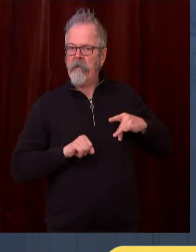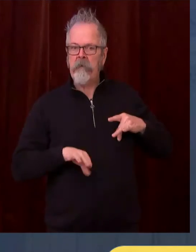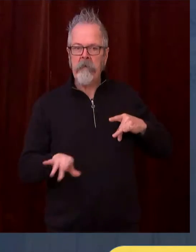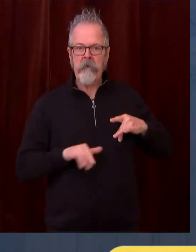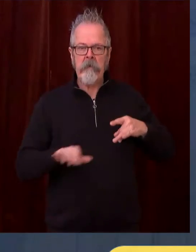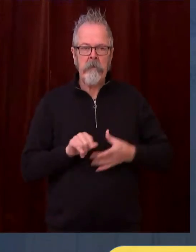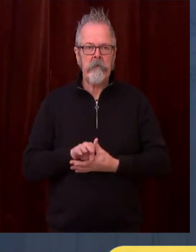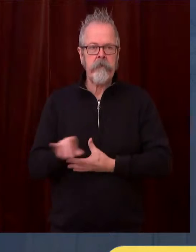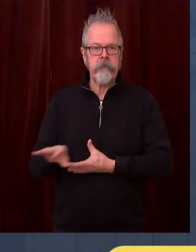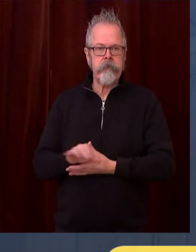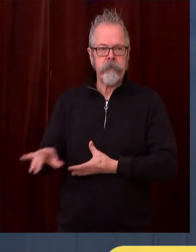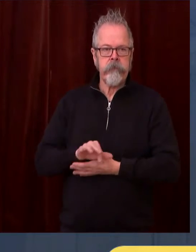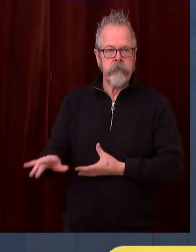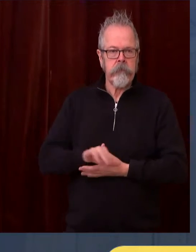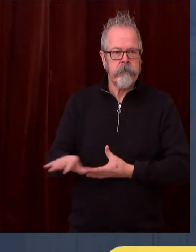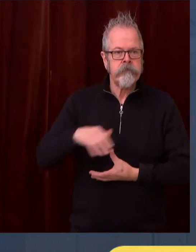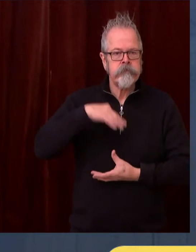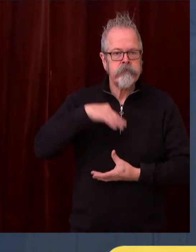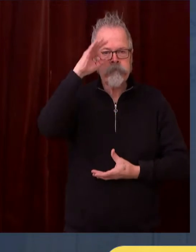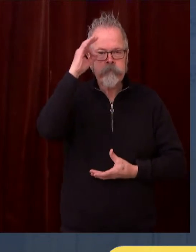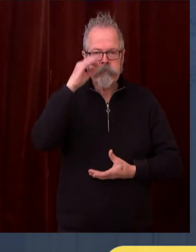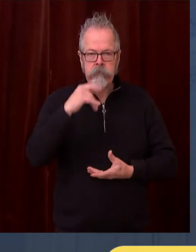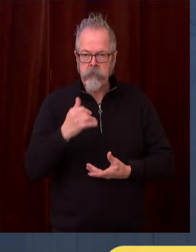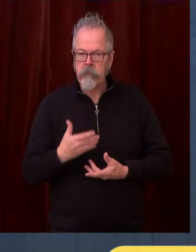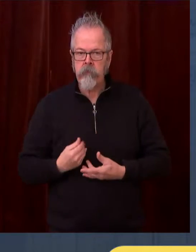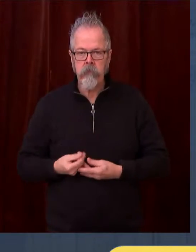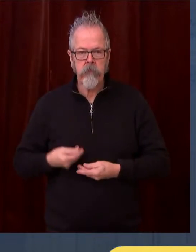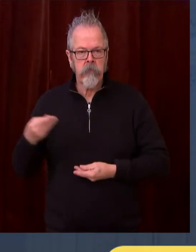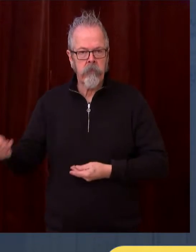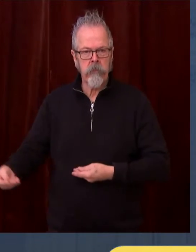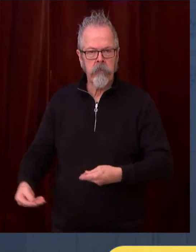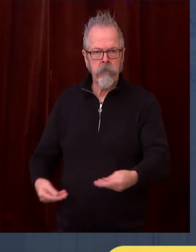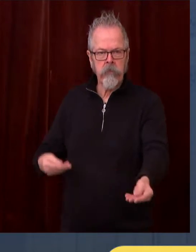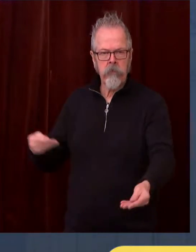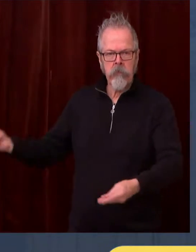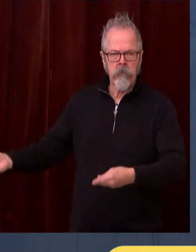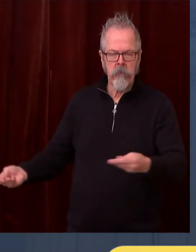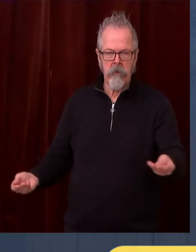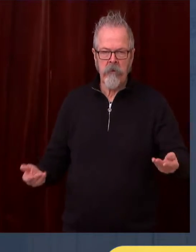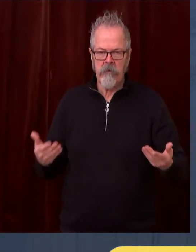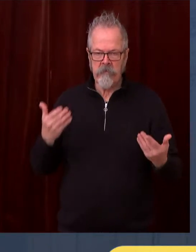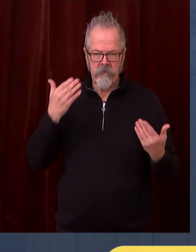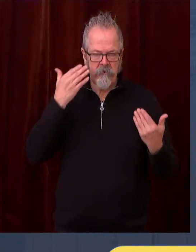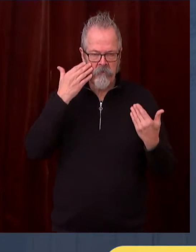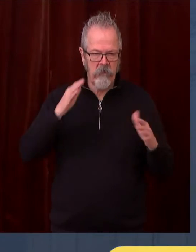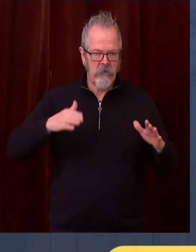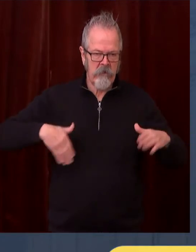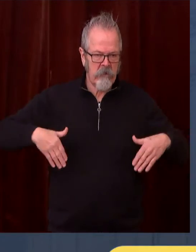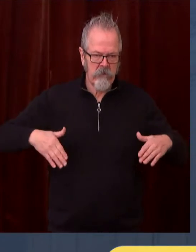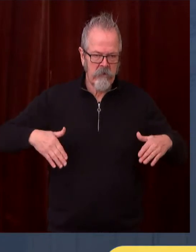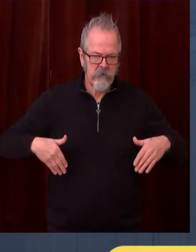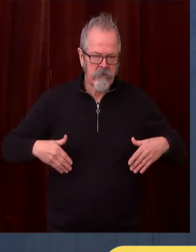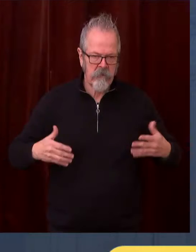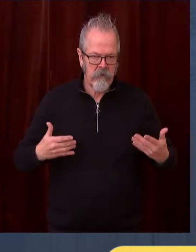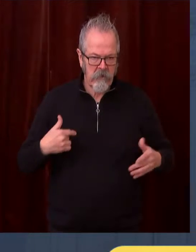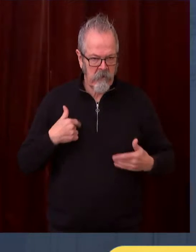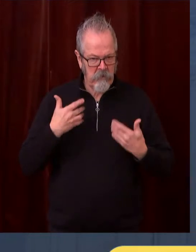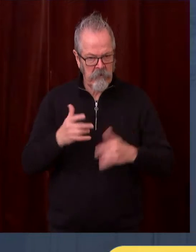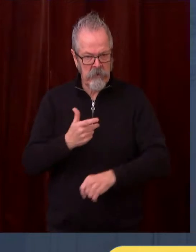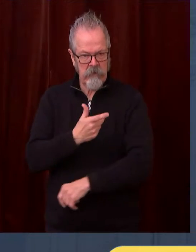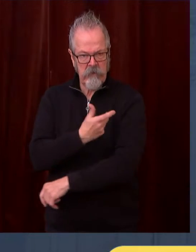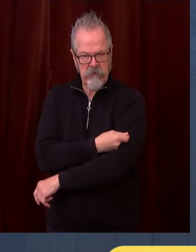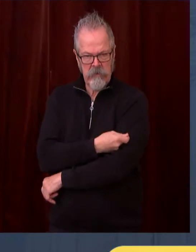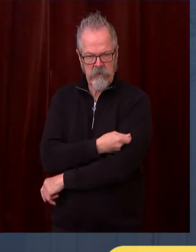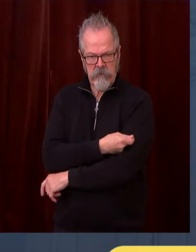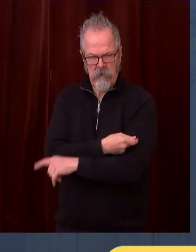forward, we still need to be adhering to the basics that we've been using for the last close to a year